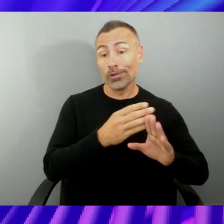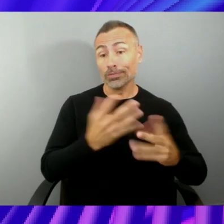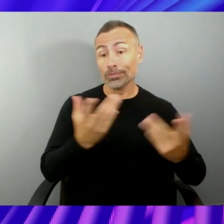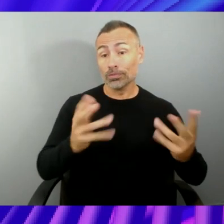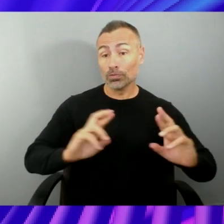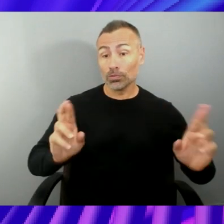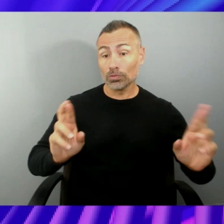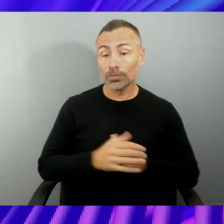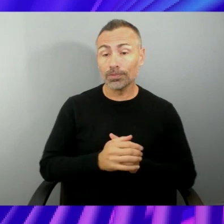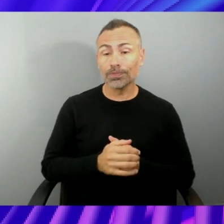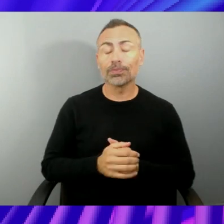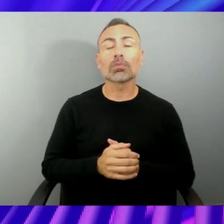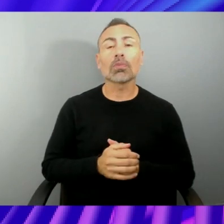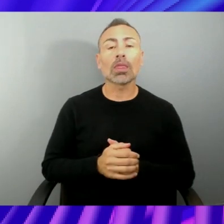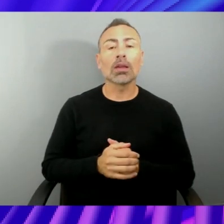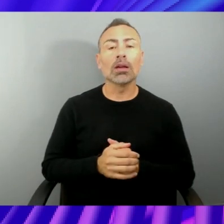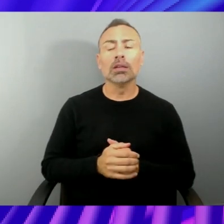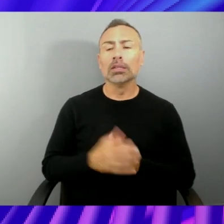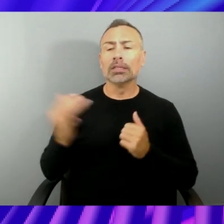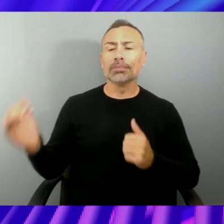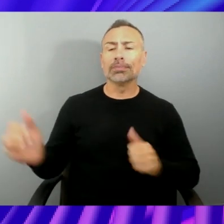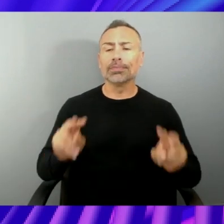things that we like to talk about is